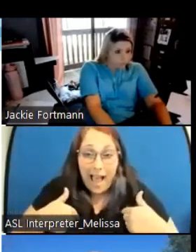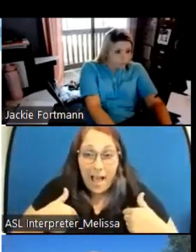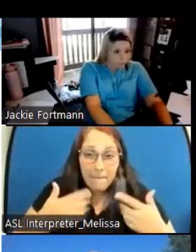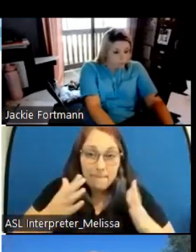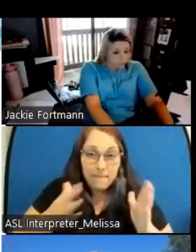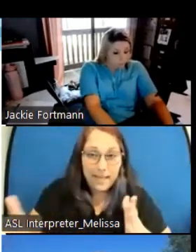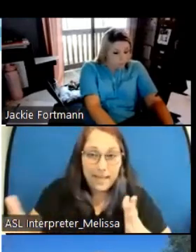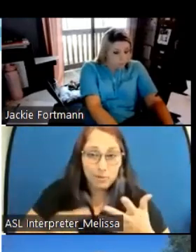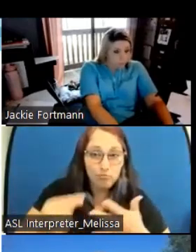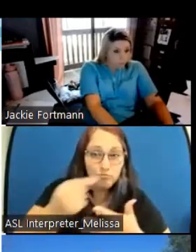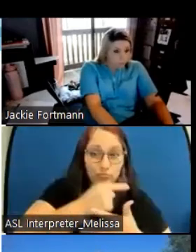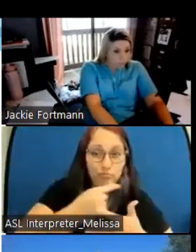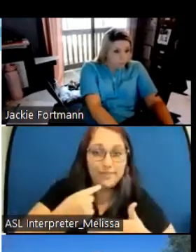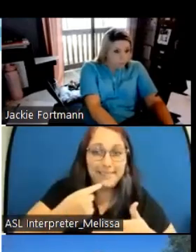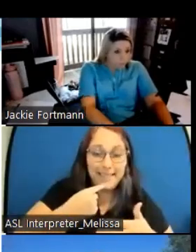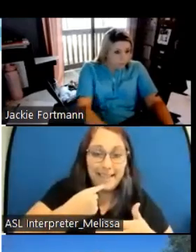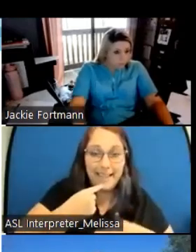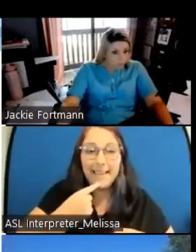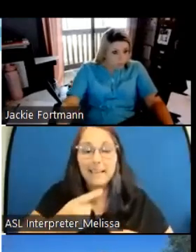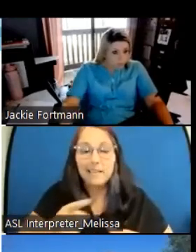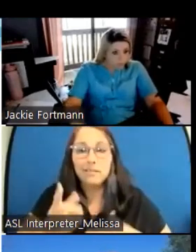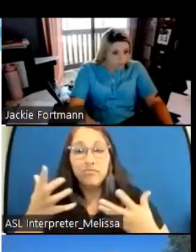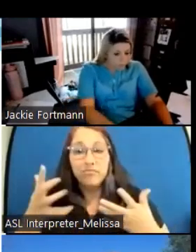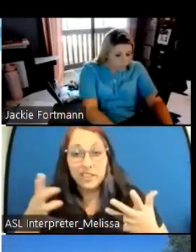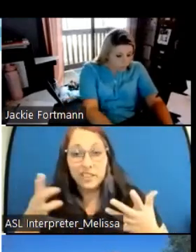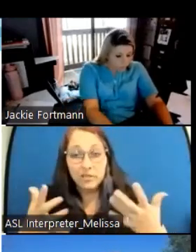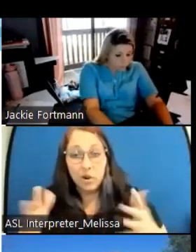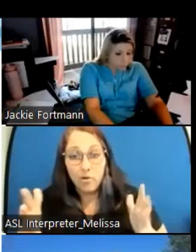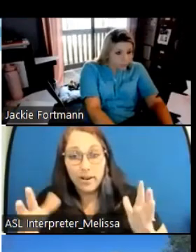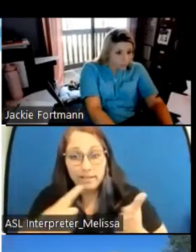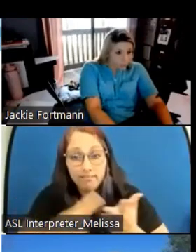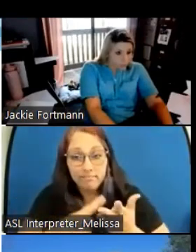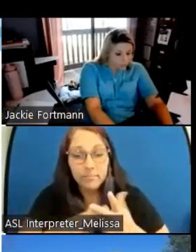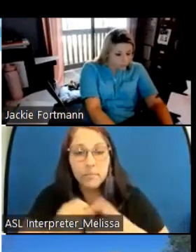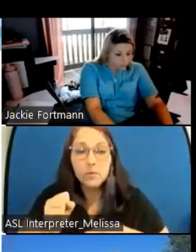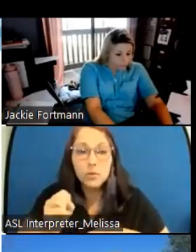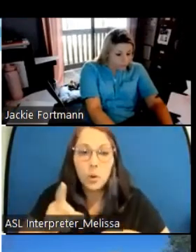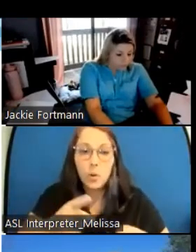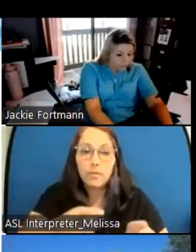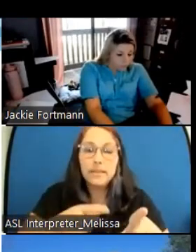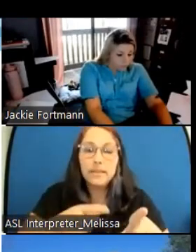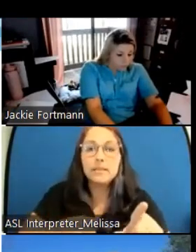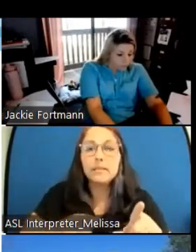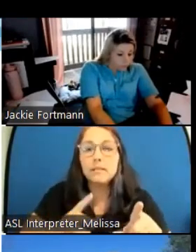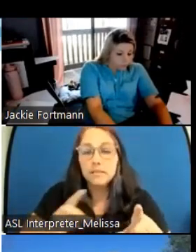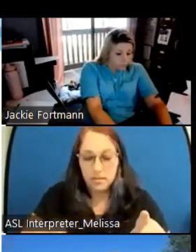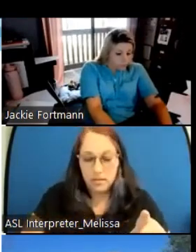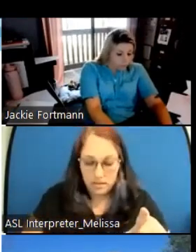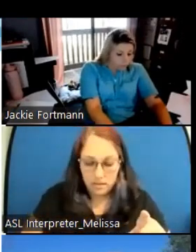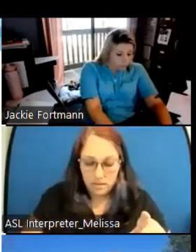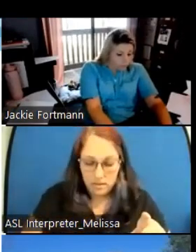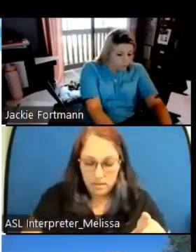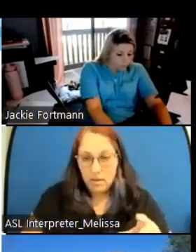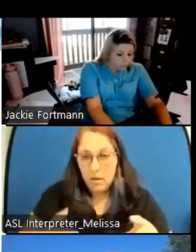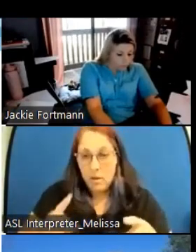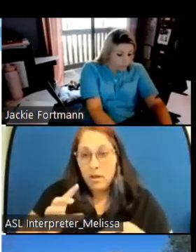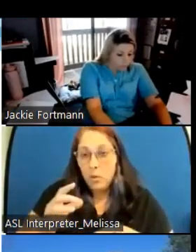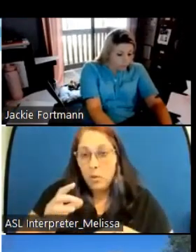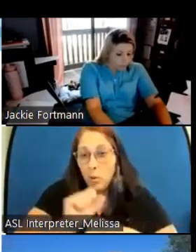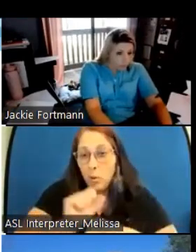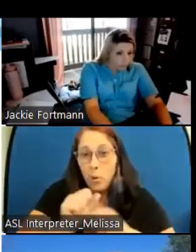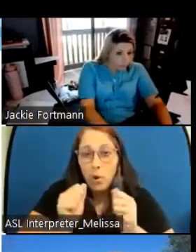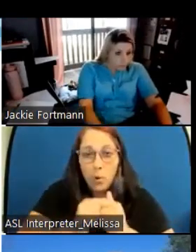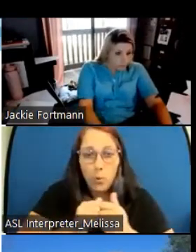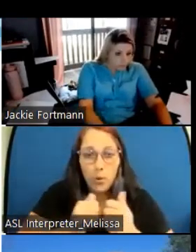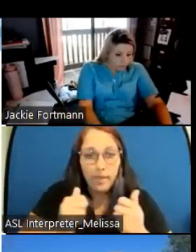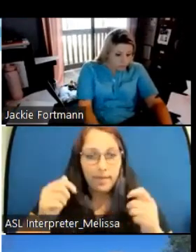say that Bay Aging's Homeless Solutions team, we provide coordinated entry. We work with these partners, a